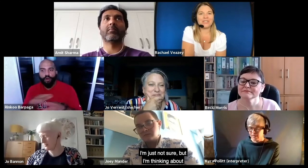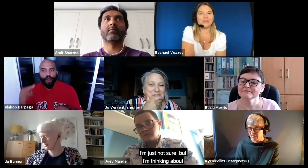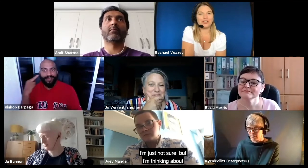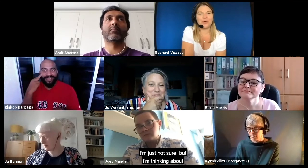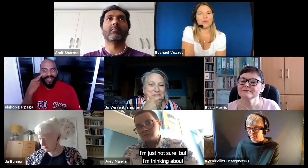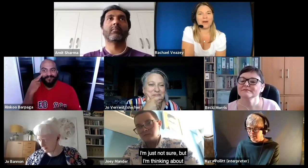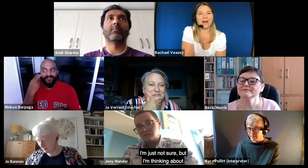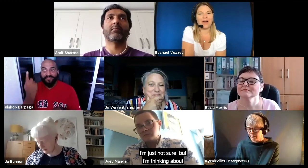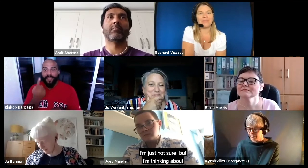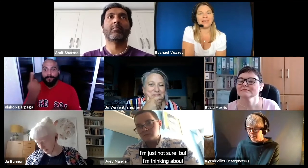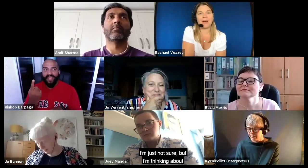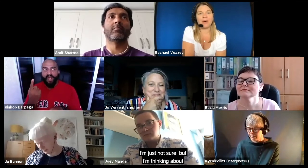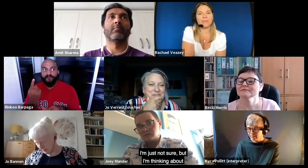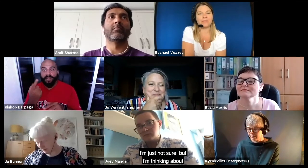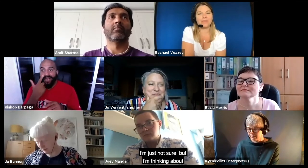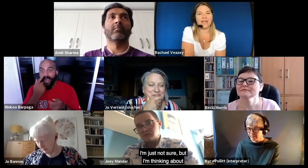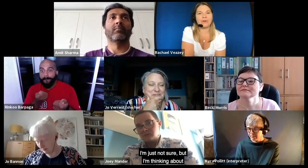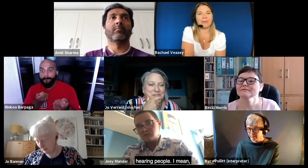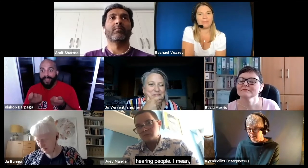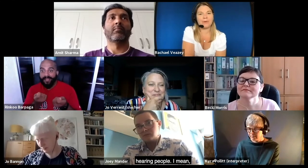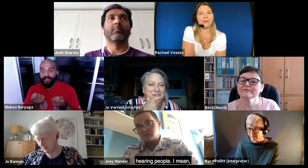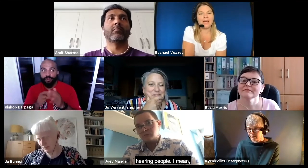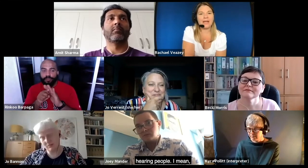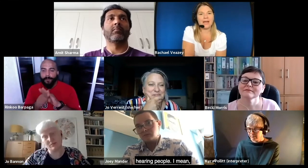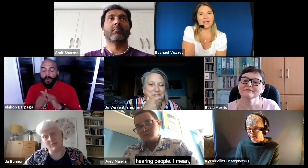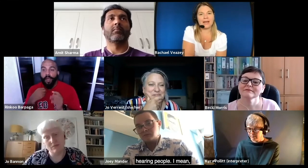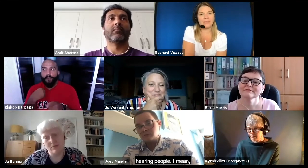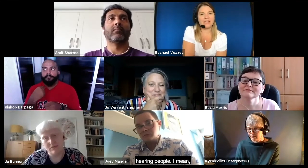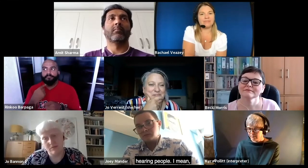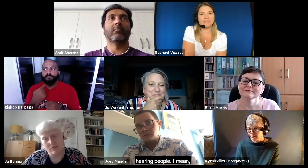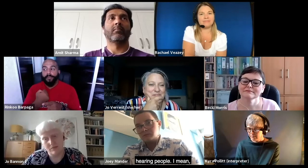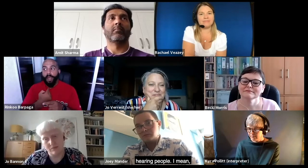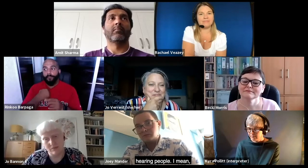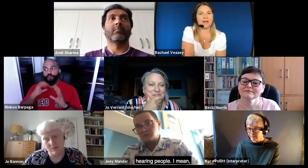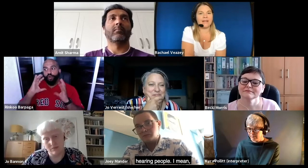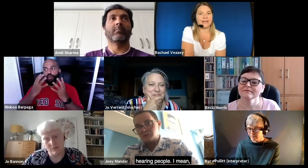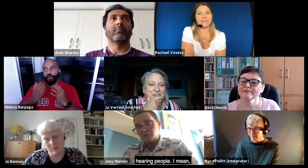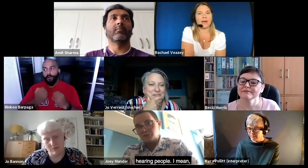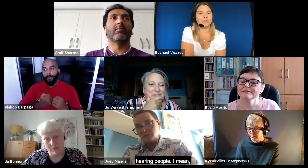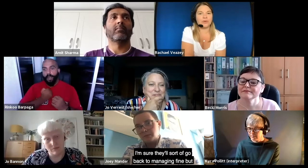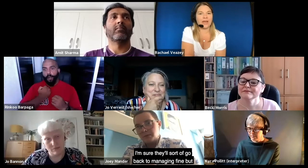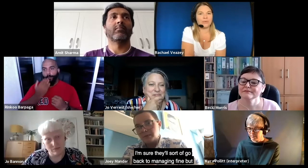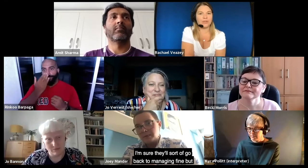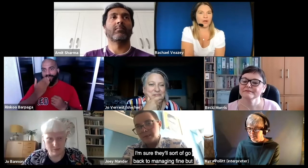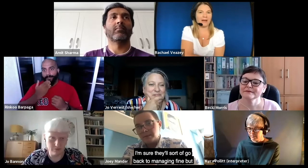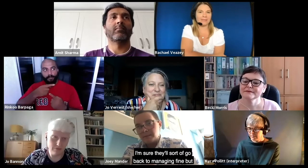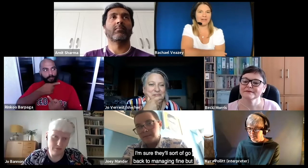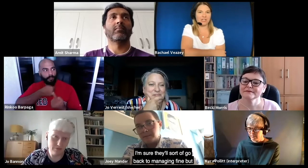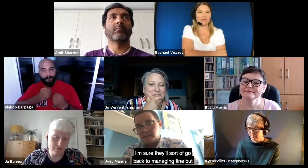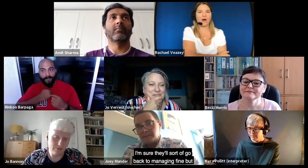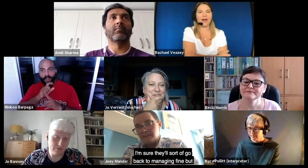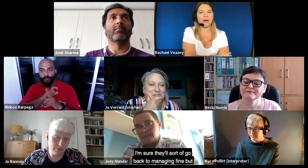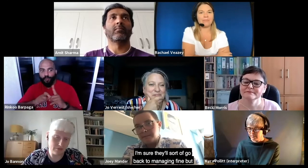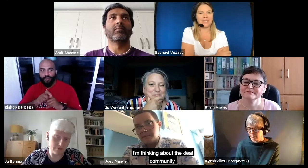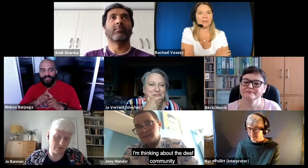I'm just not sure, but I'm thinking about hearing people. I mean, and I'm sure they'll sort of go back to